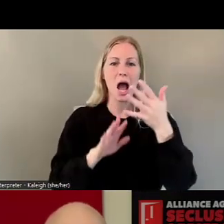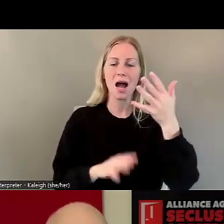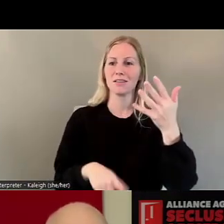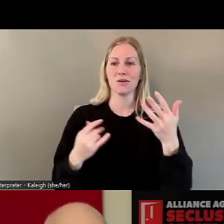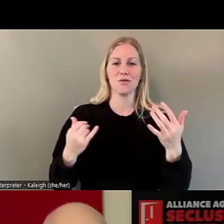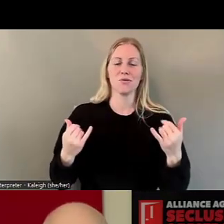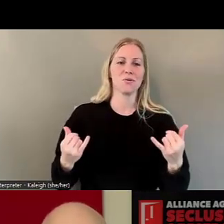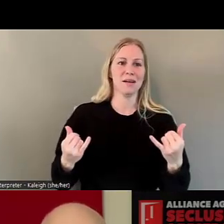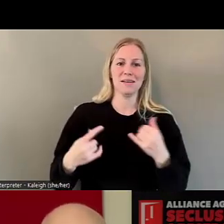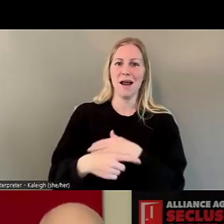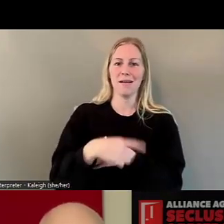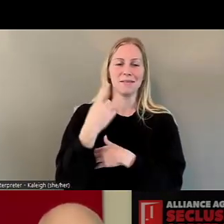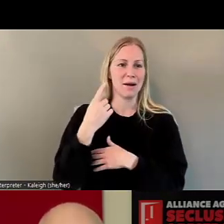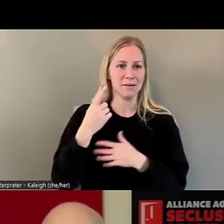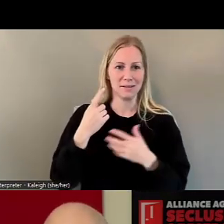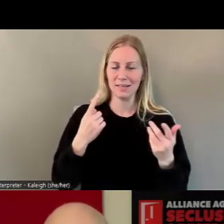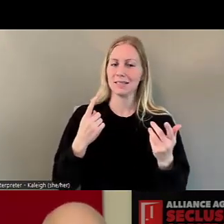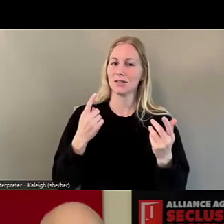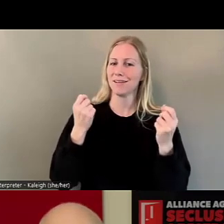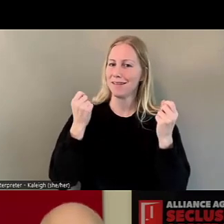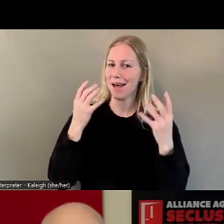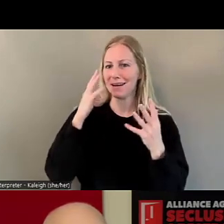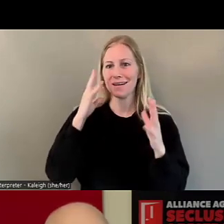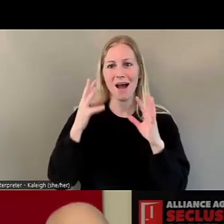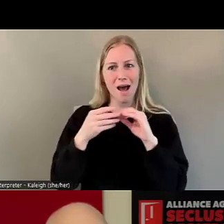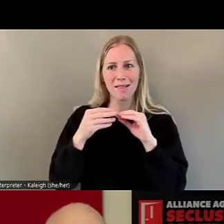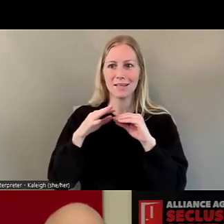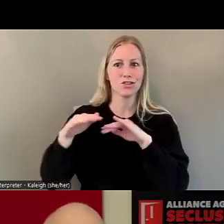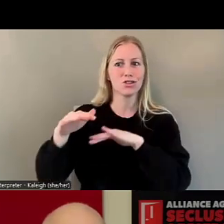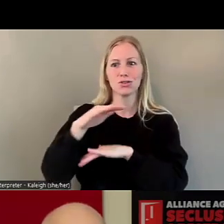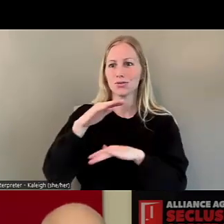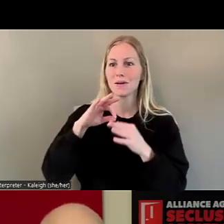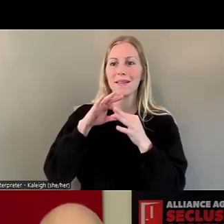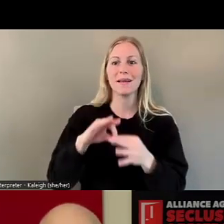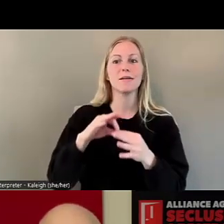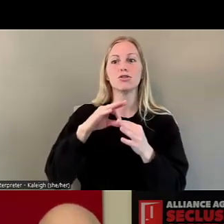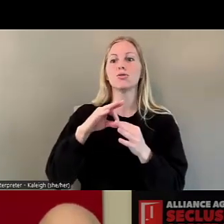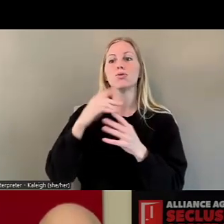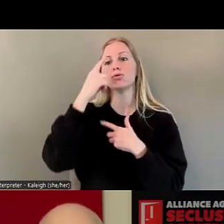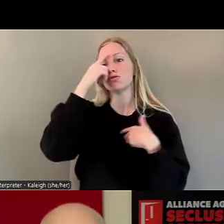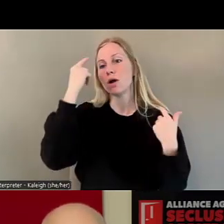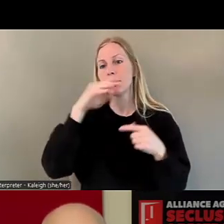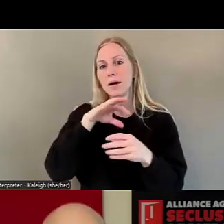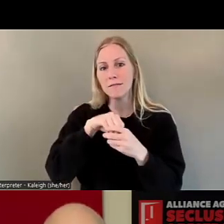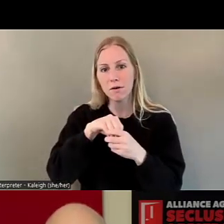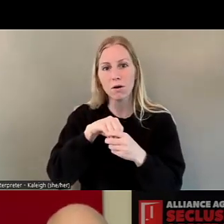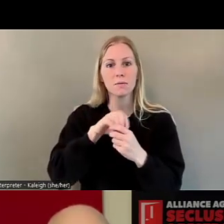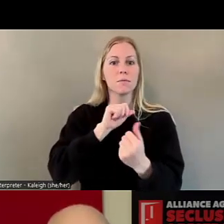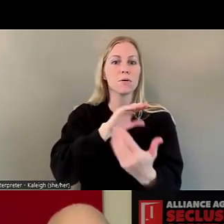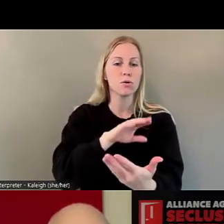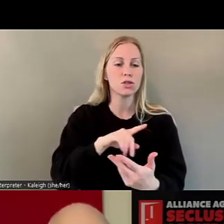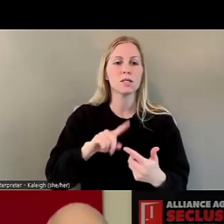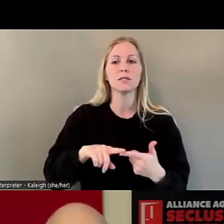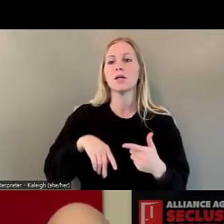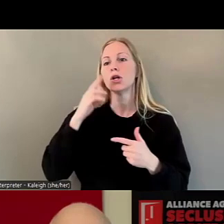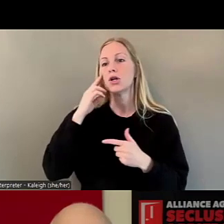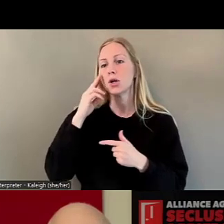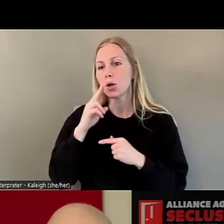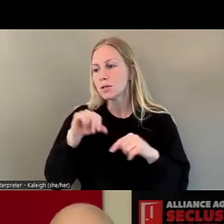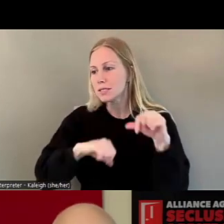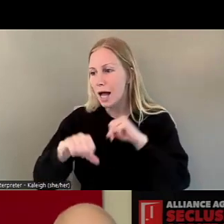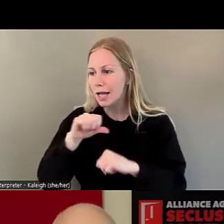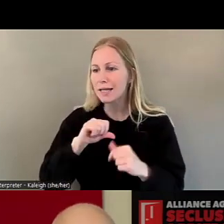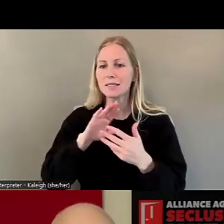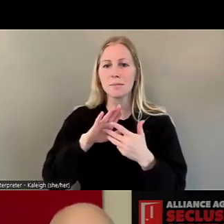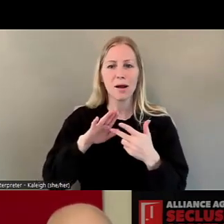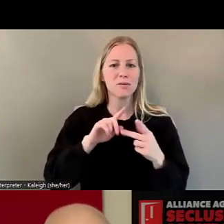age, and there's a lot of knowledge out there about trauma-informed approaches, about neuroscience, about things that we can do differently. However, a lot of this knowledge